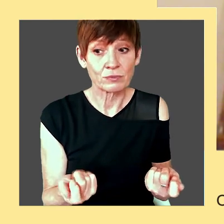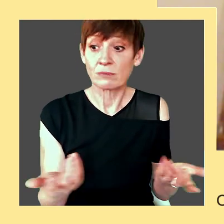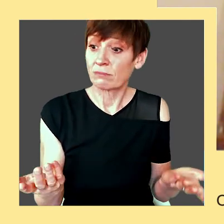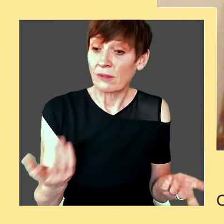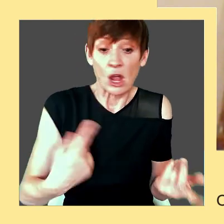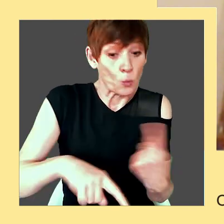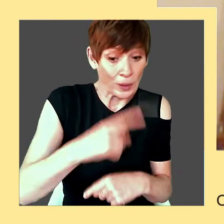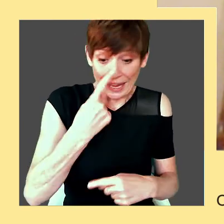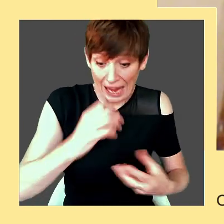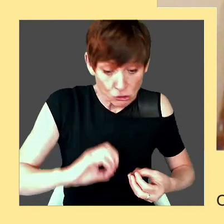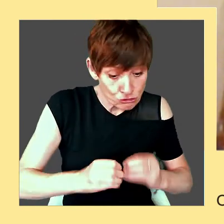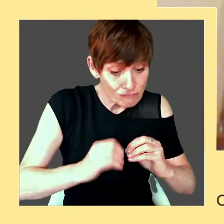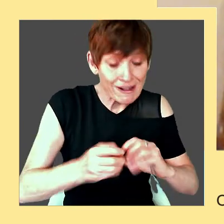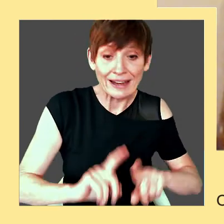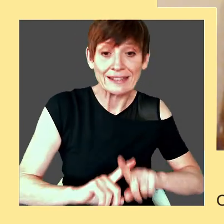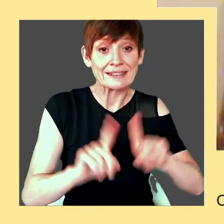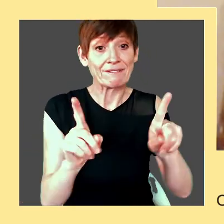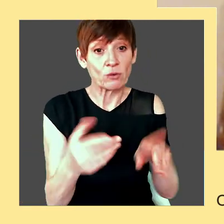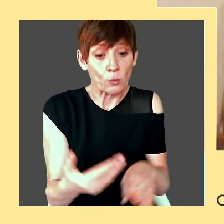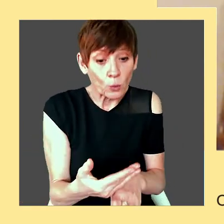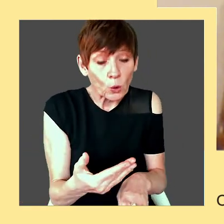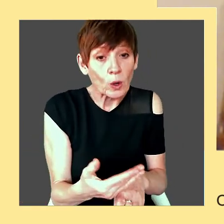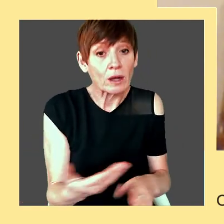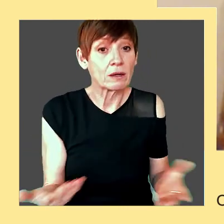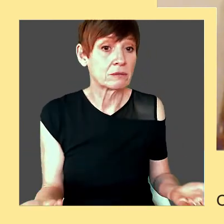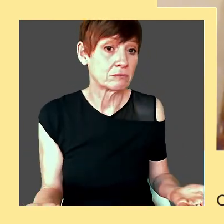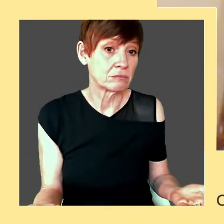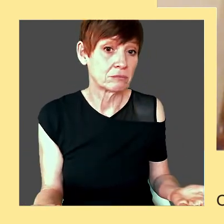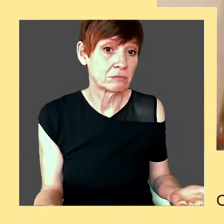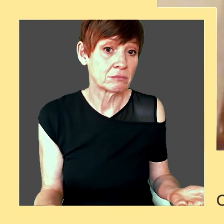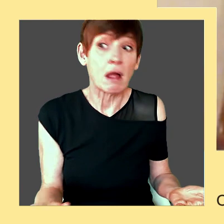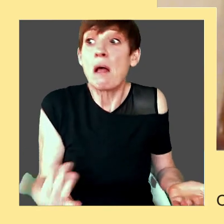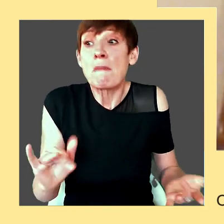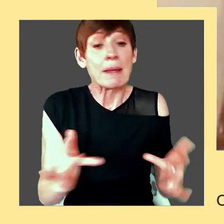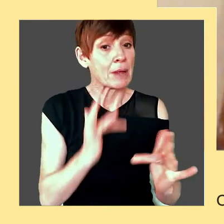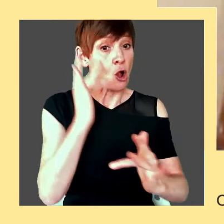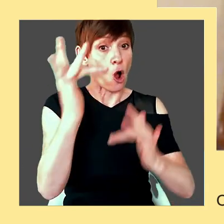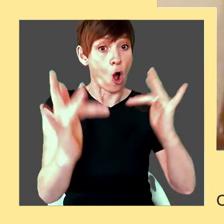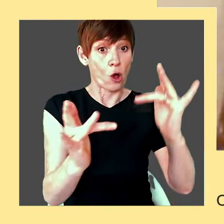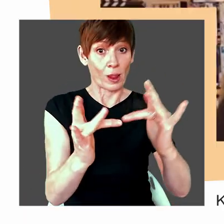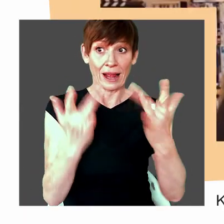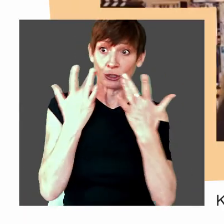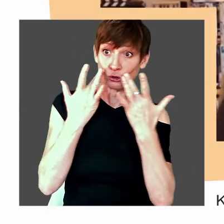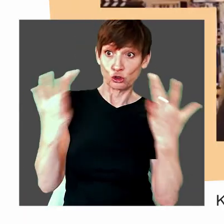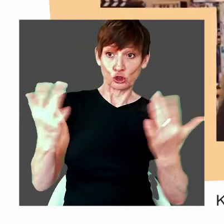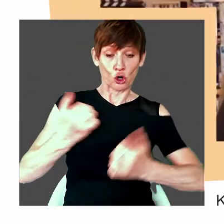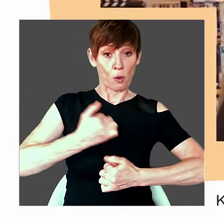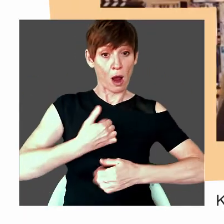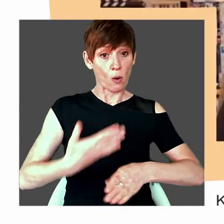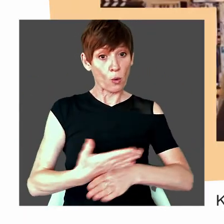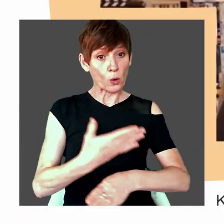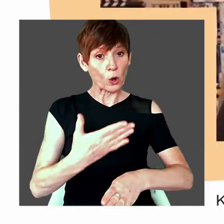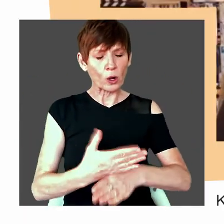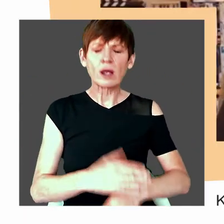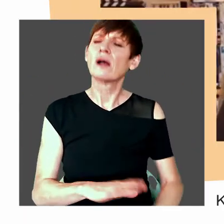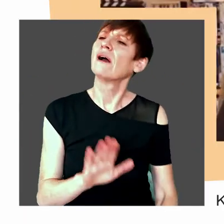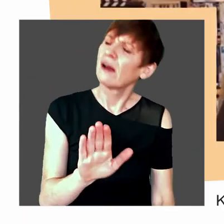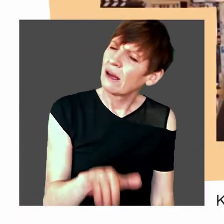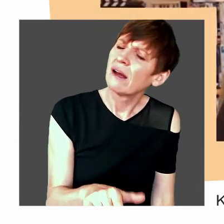works. Maybe it's a better platform to show it online at this moment.